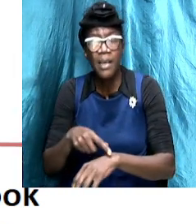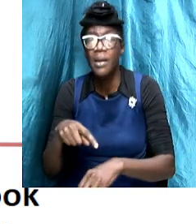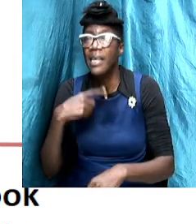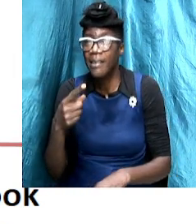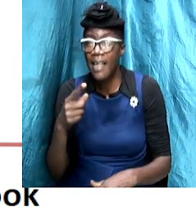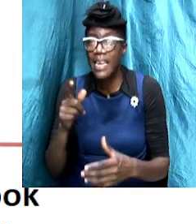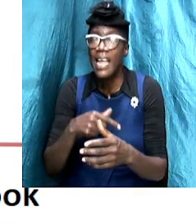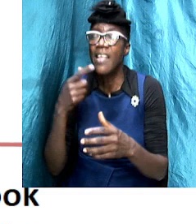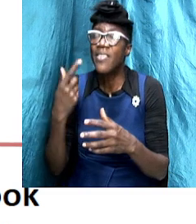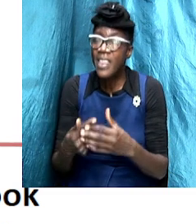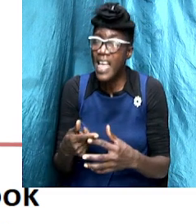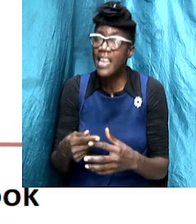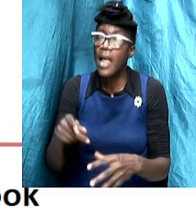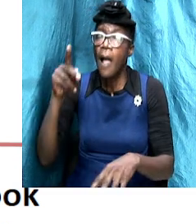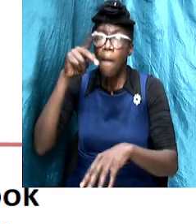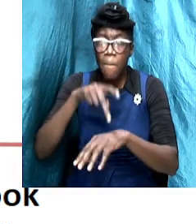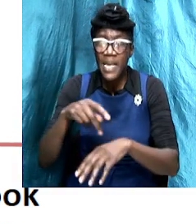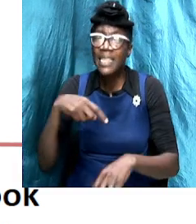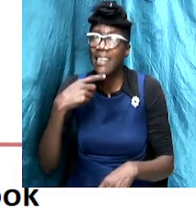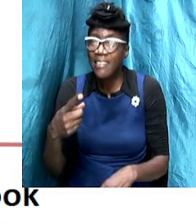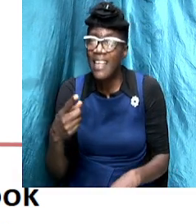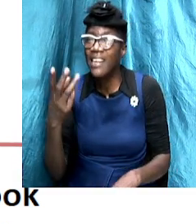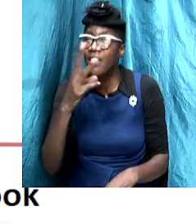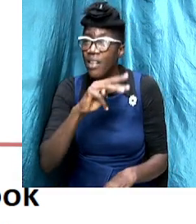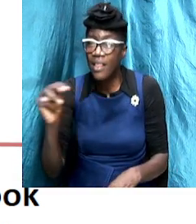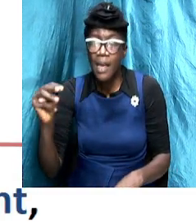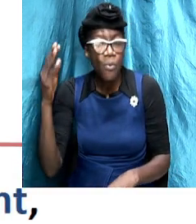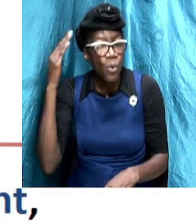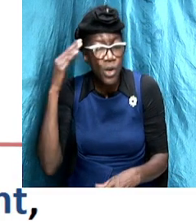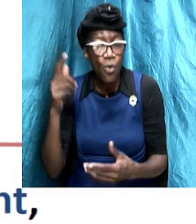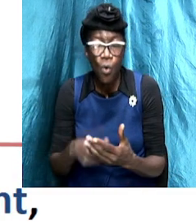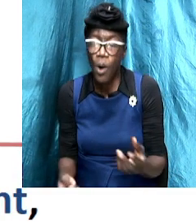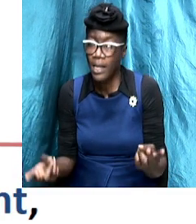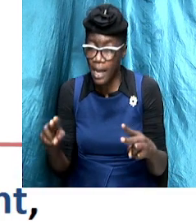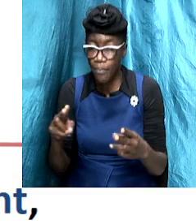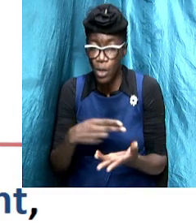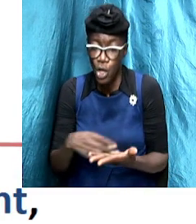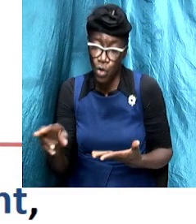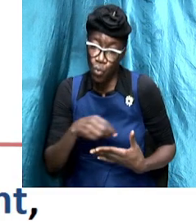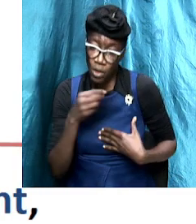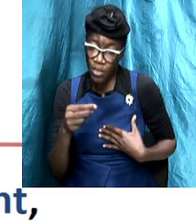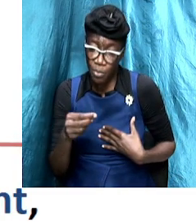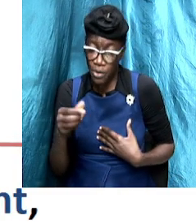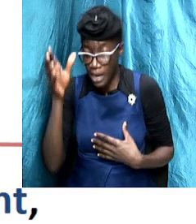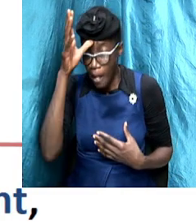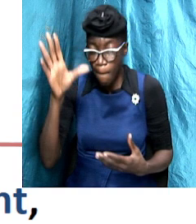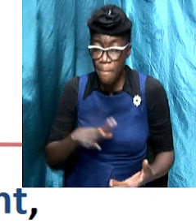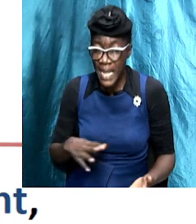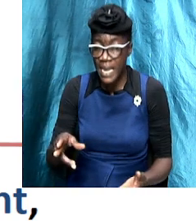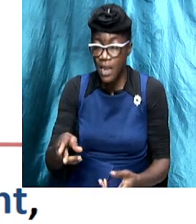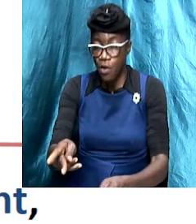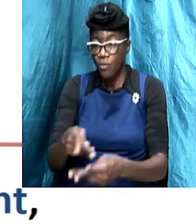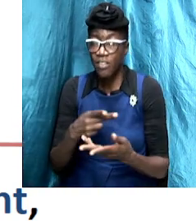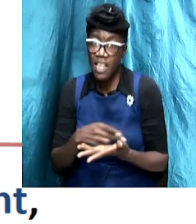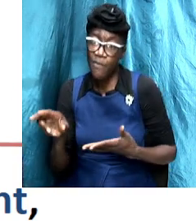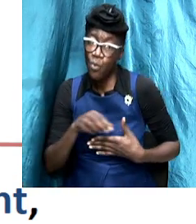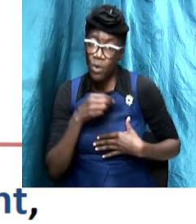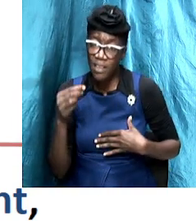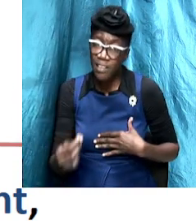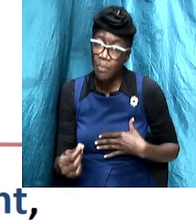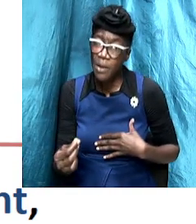then Peter said unto them. So we know what happened on the day of Pentecost. The Holy Ghost came. Men were filled with the Holy Ghost.